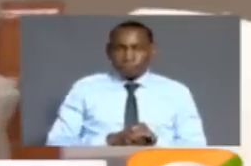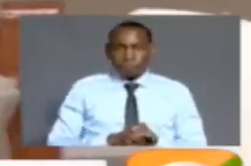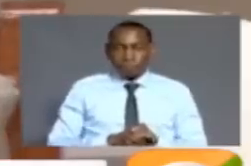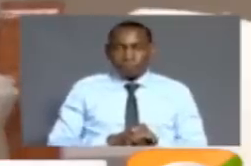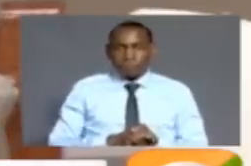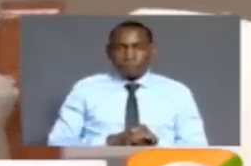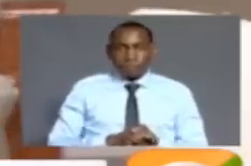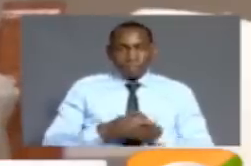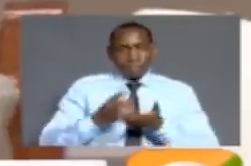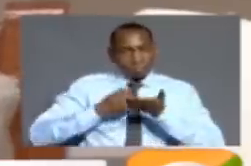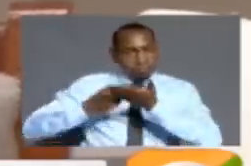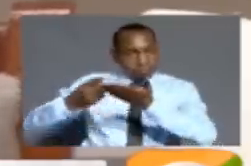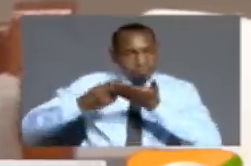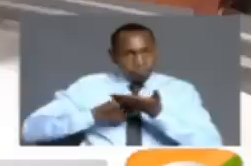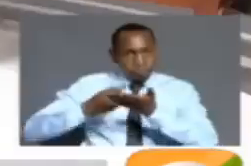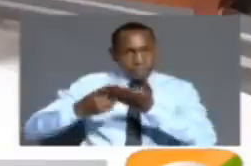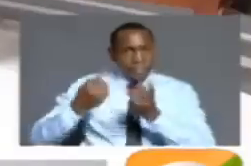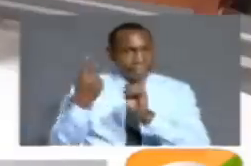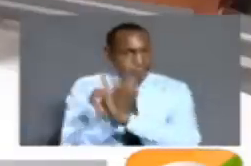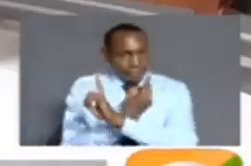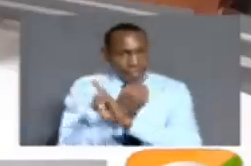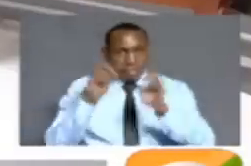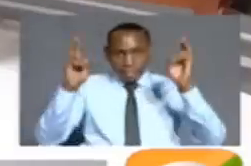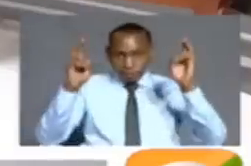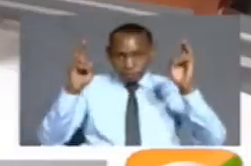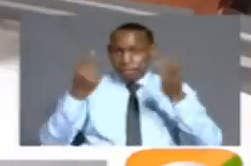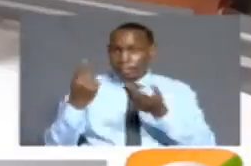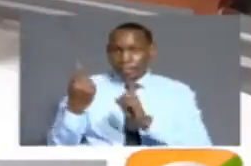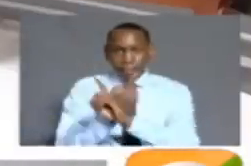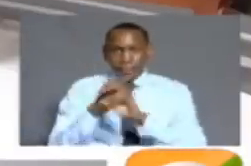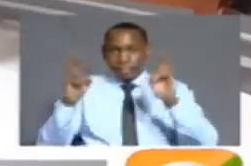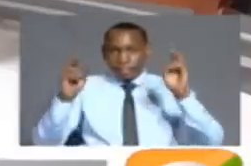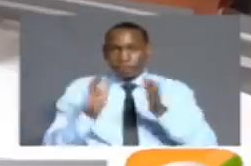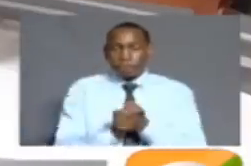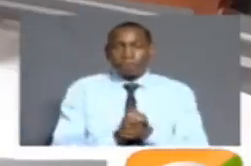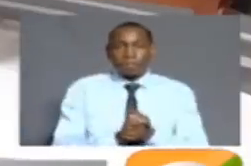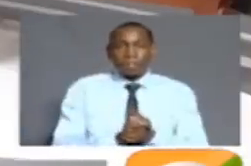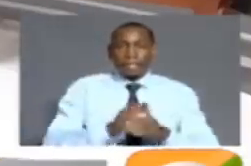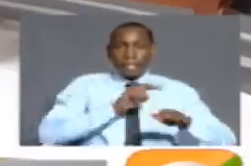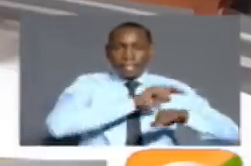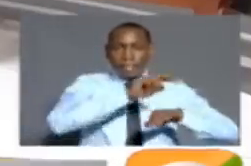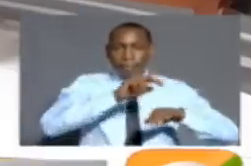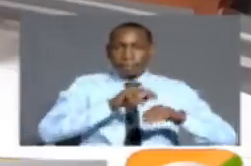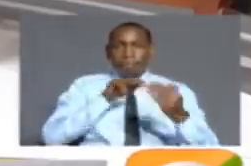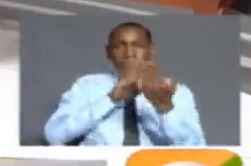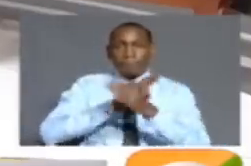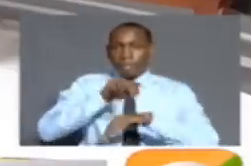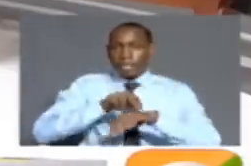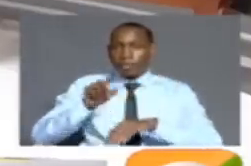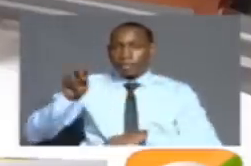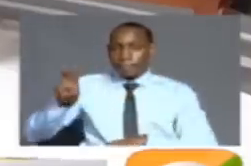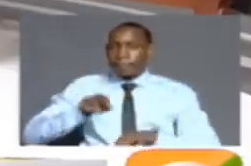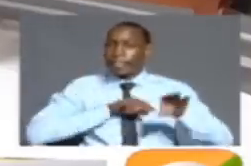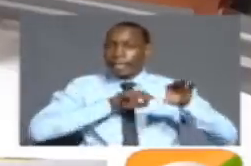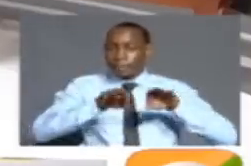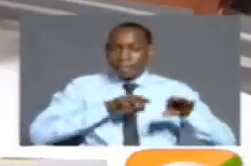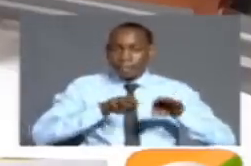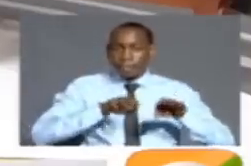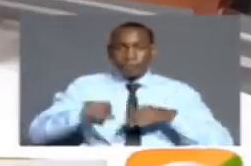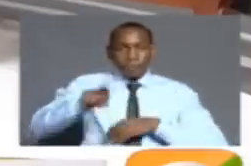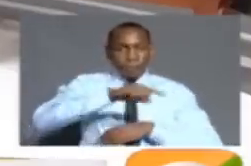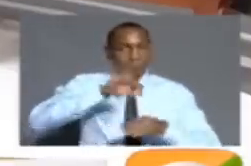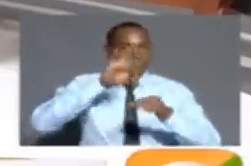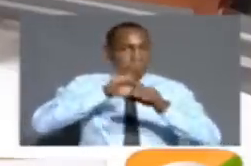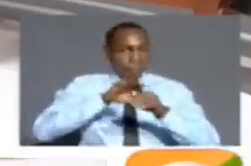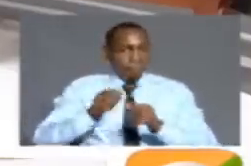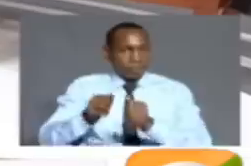one, not on that particular one. On this particular one, not on that wanted one. Him to be clear. Not on this national one. TV. No, this one. We voted together. This one we